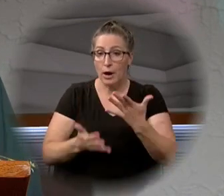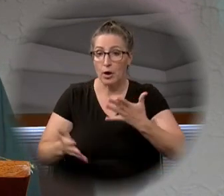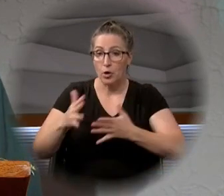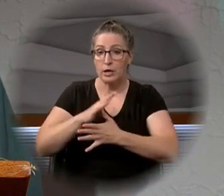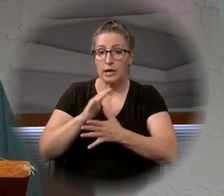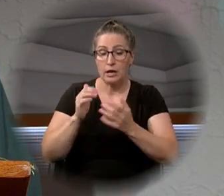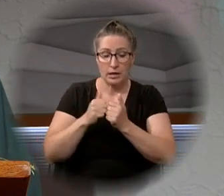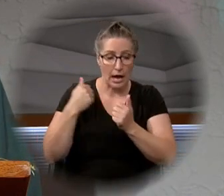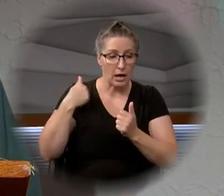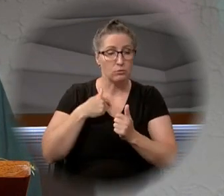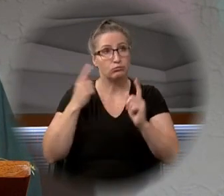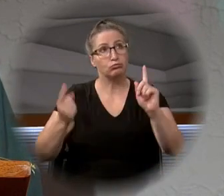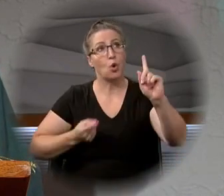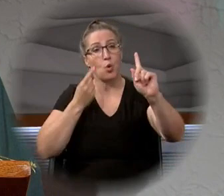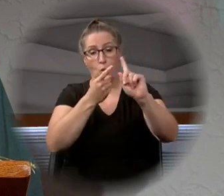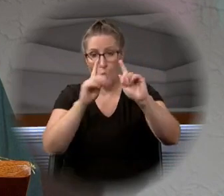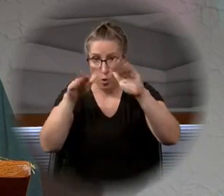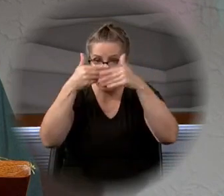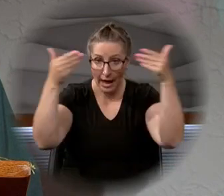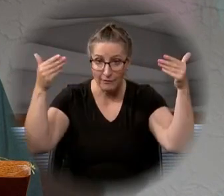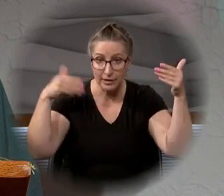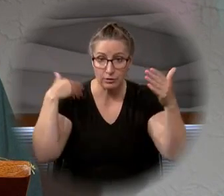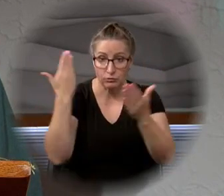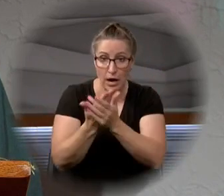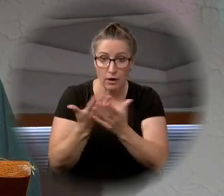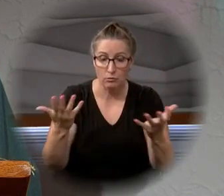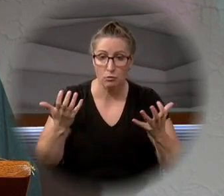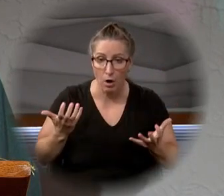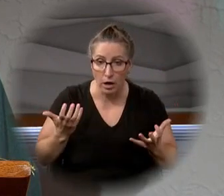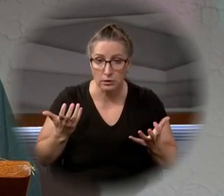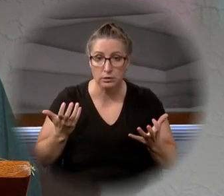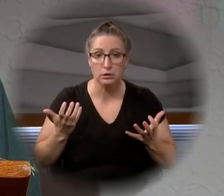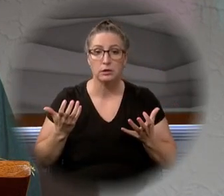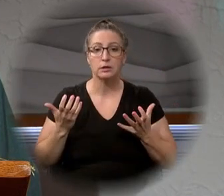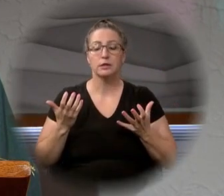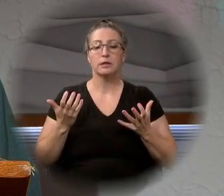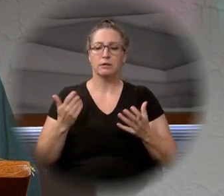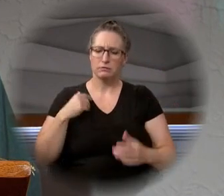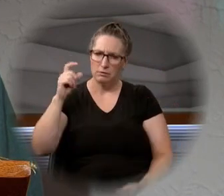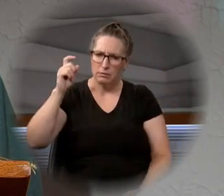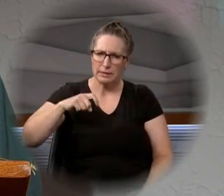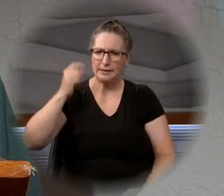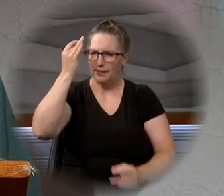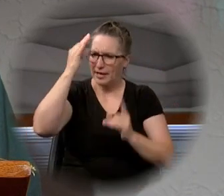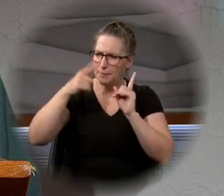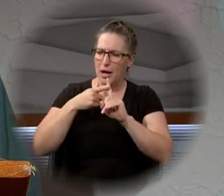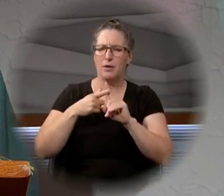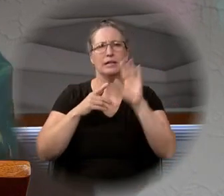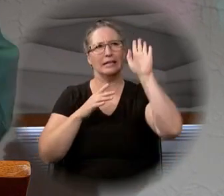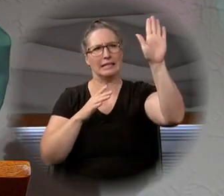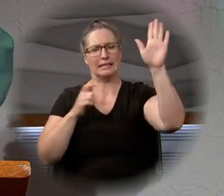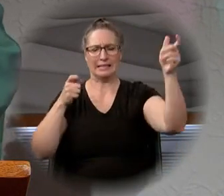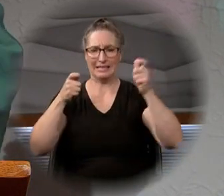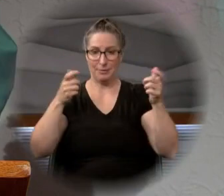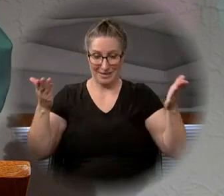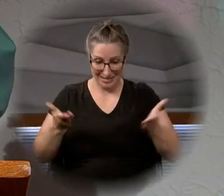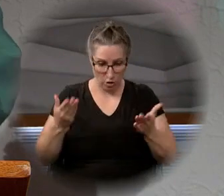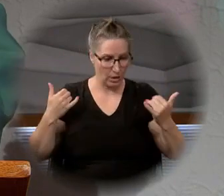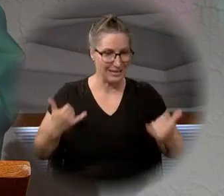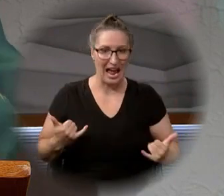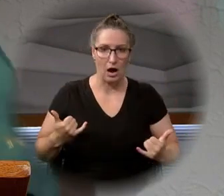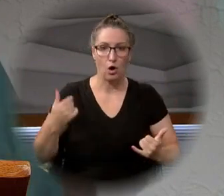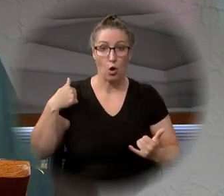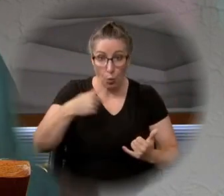is on to the kingdom of heaven and growing more deeply into the reality of God's kingdom right here and now, you and I